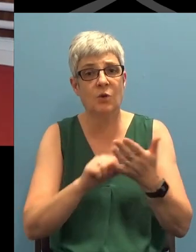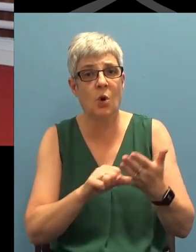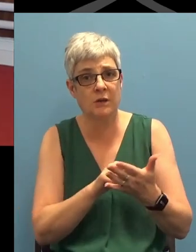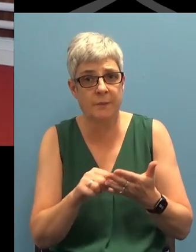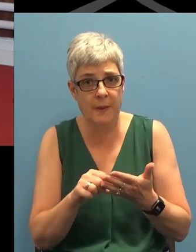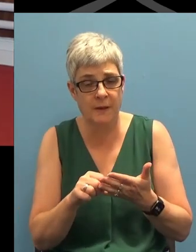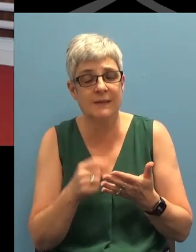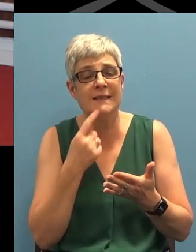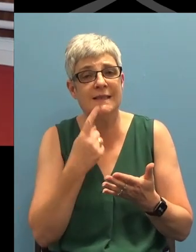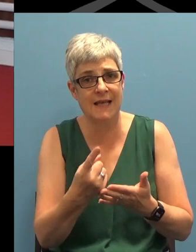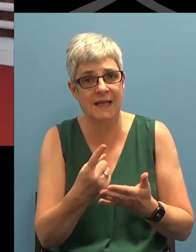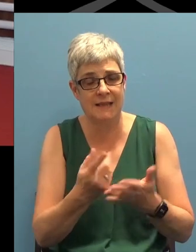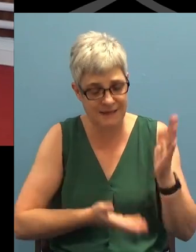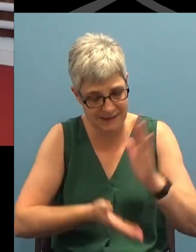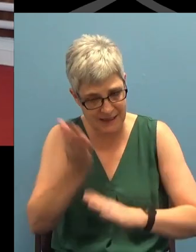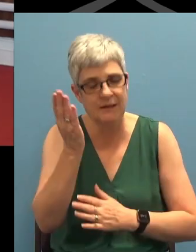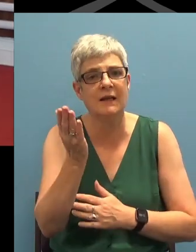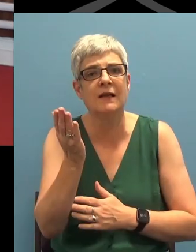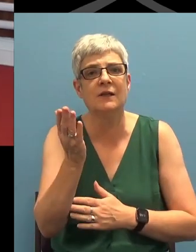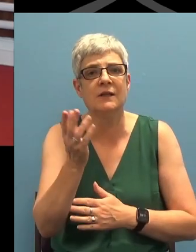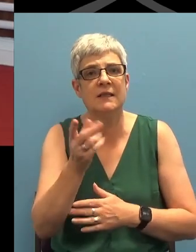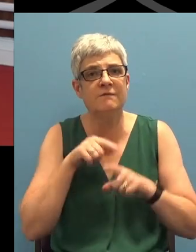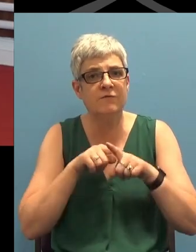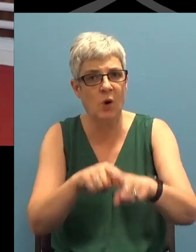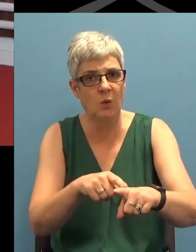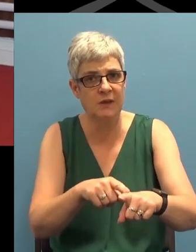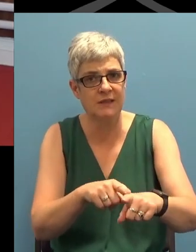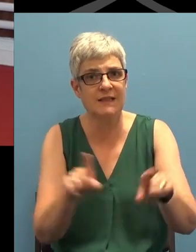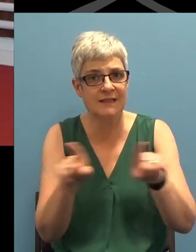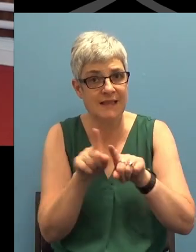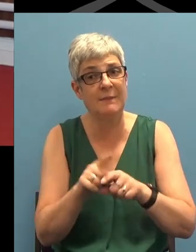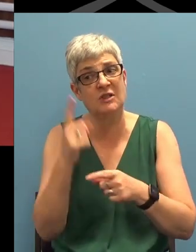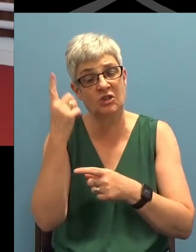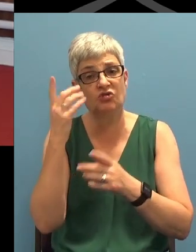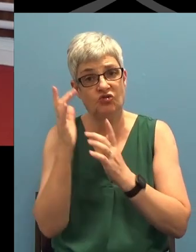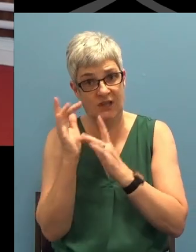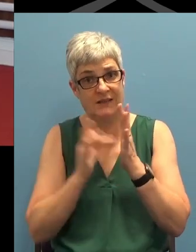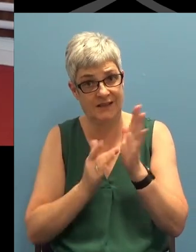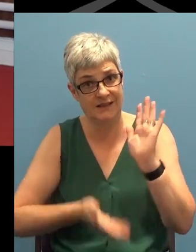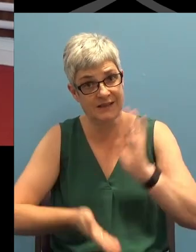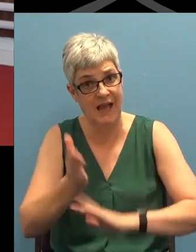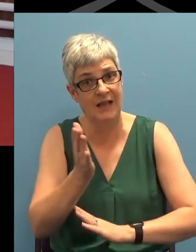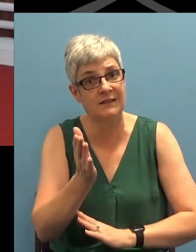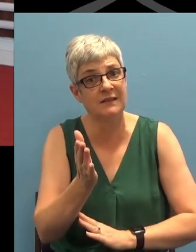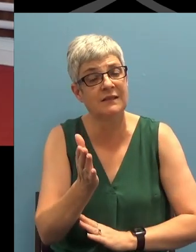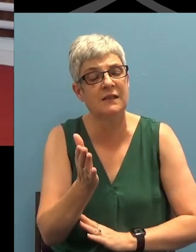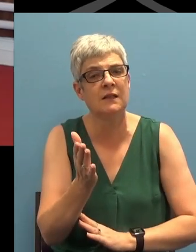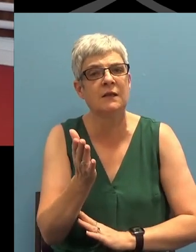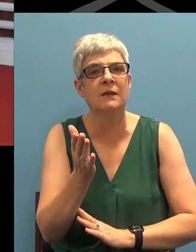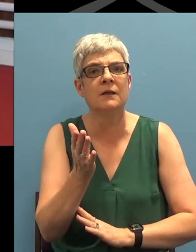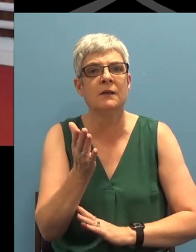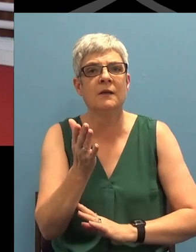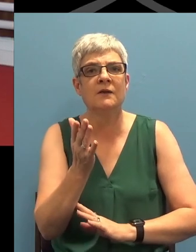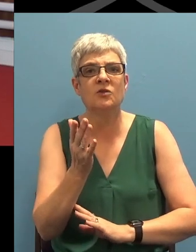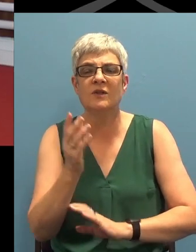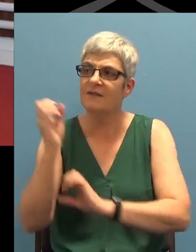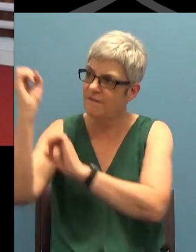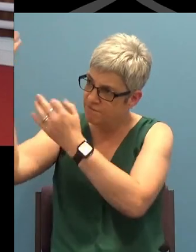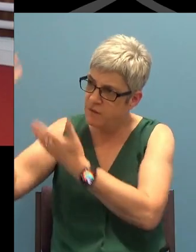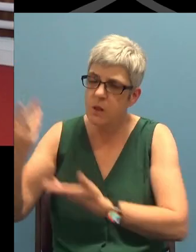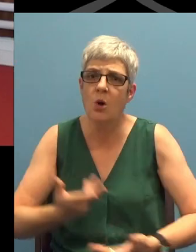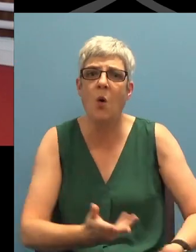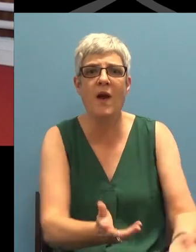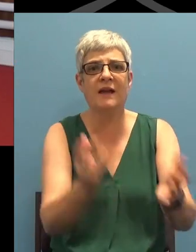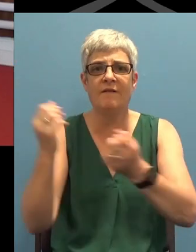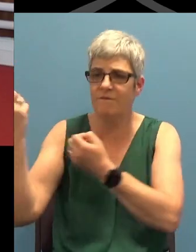the gospel, sent his followers out into the world just as he himself had been sent. You see, it's all